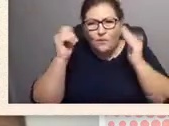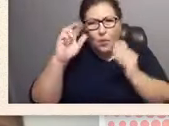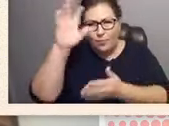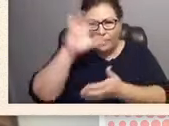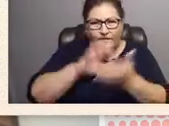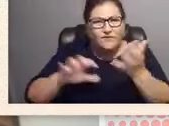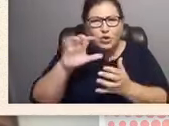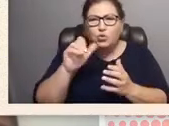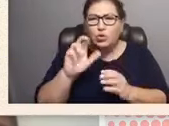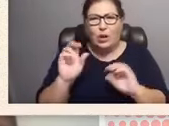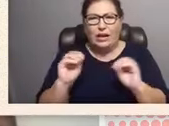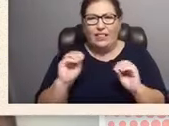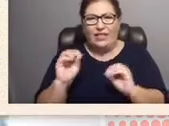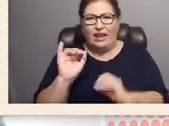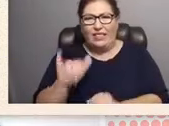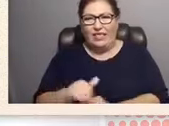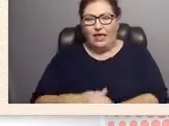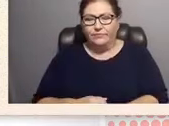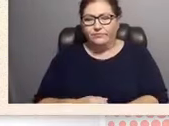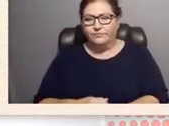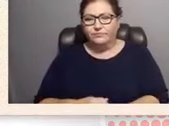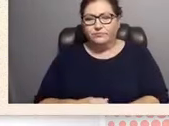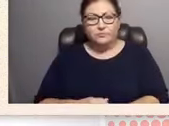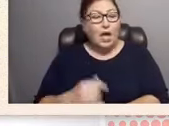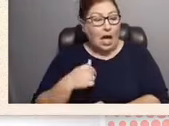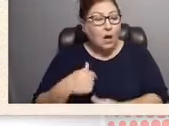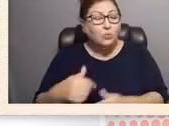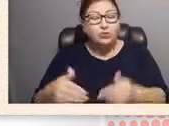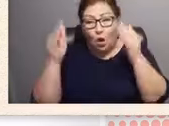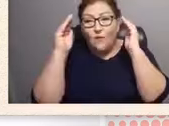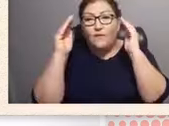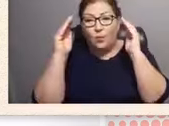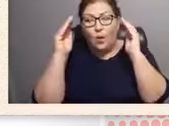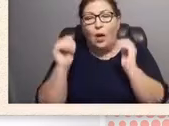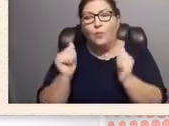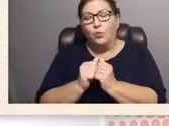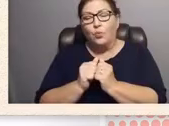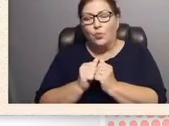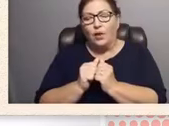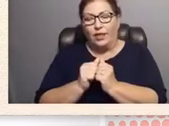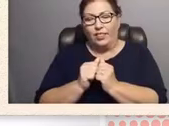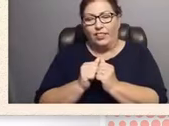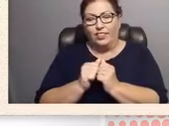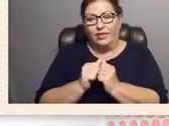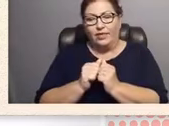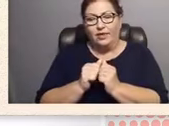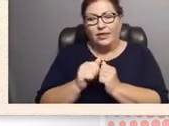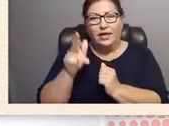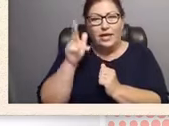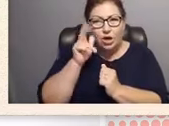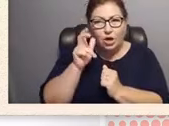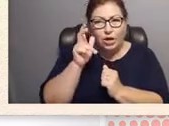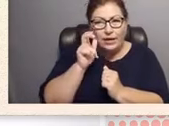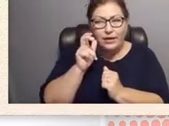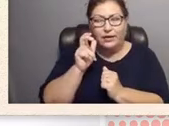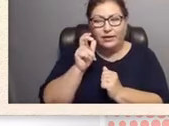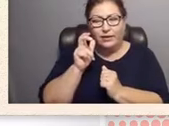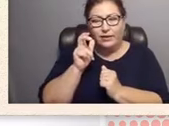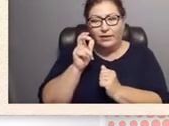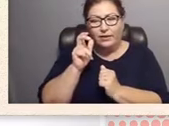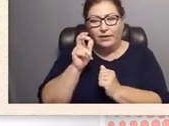that. I was overwhelmed with the hearing hearing one